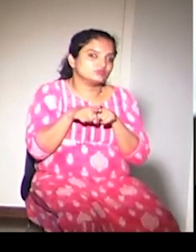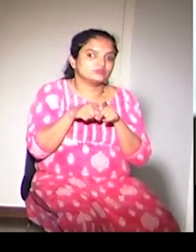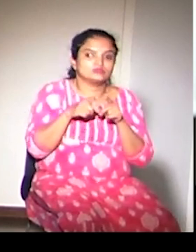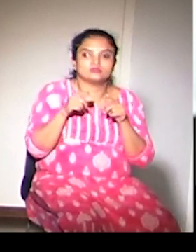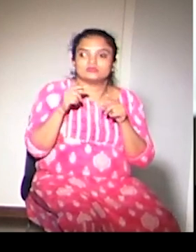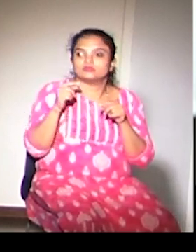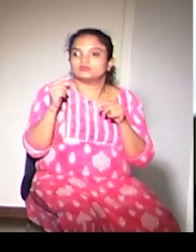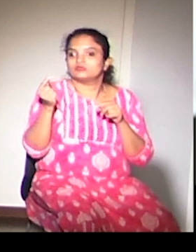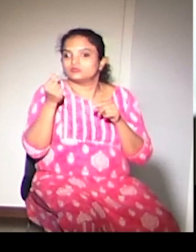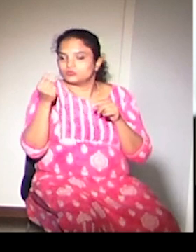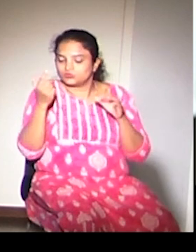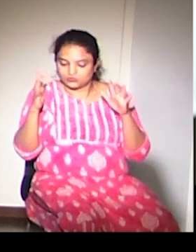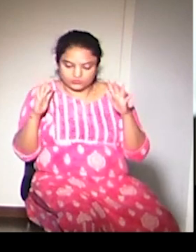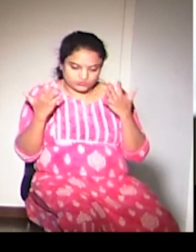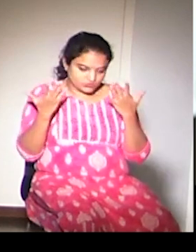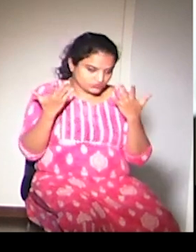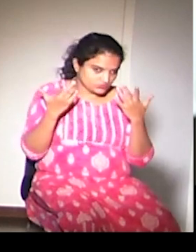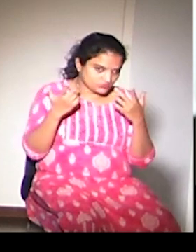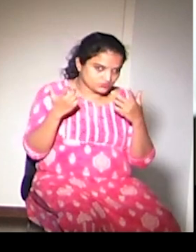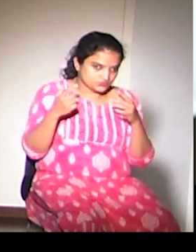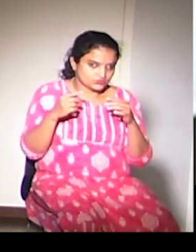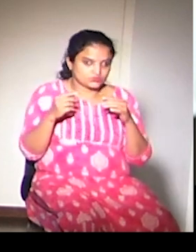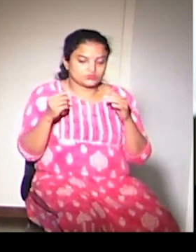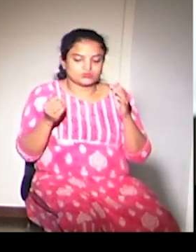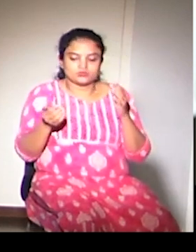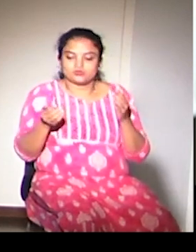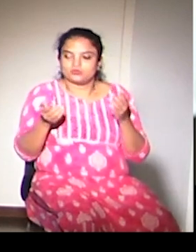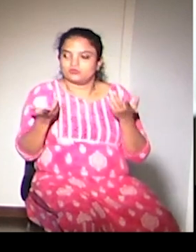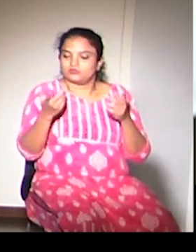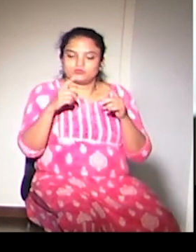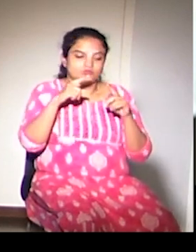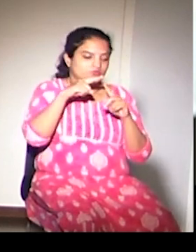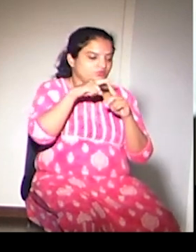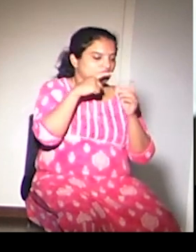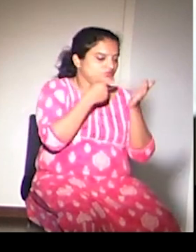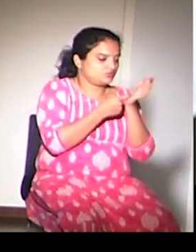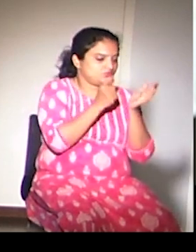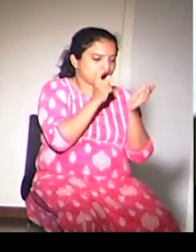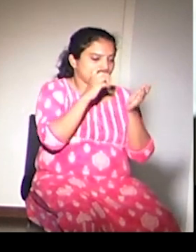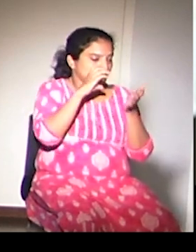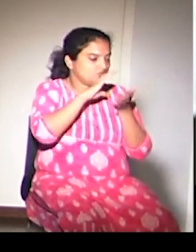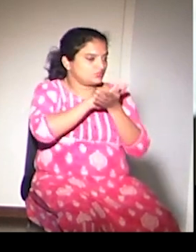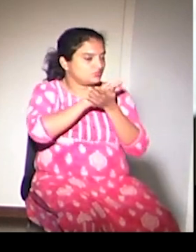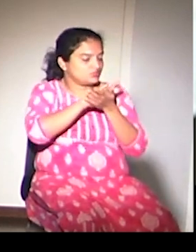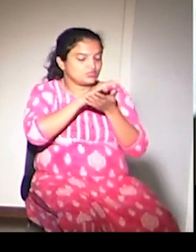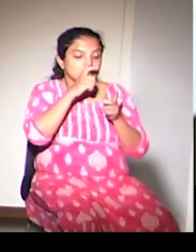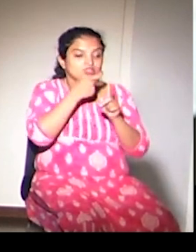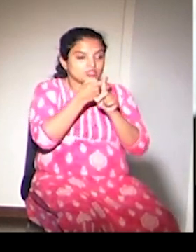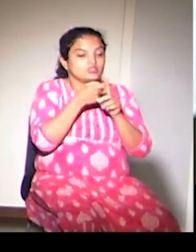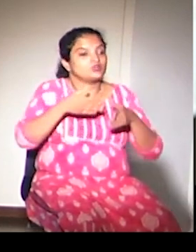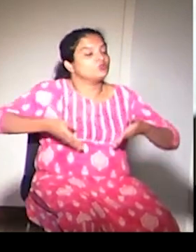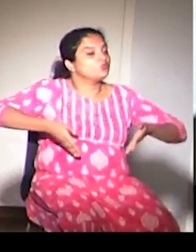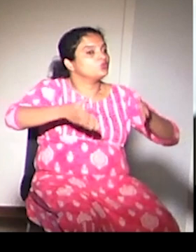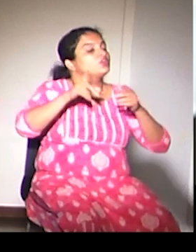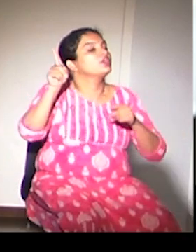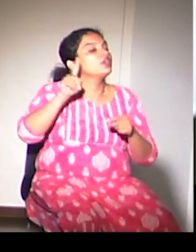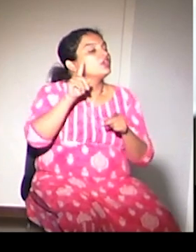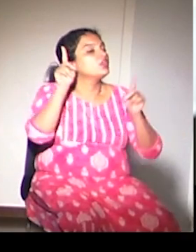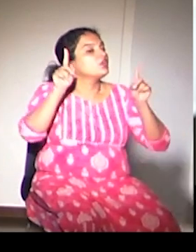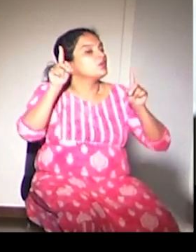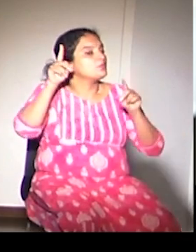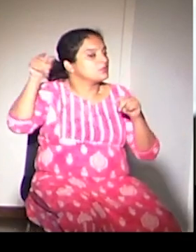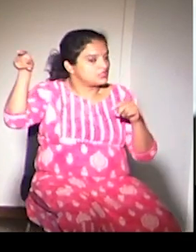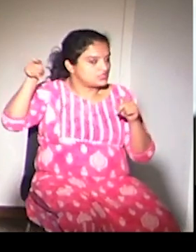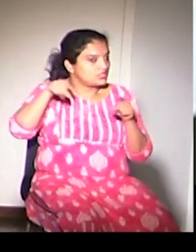those sarais I was talking about on the trunk road in Punjab, they were usually built by sort of